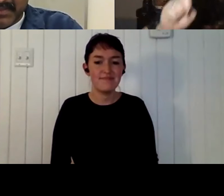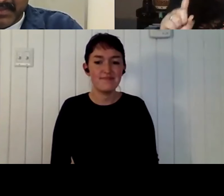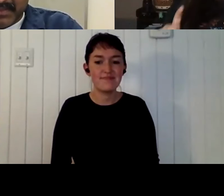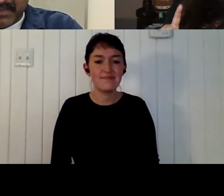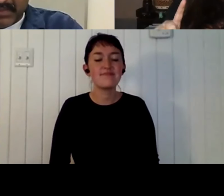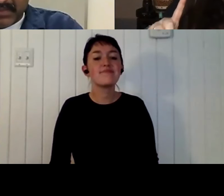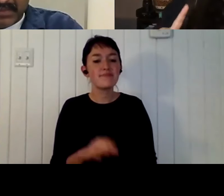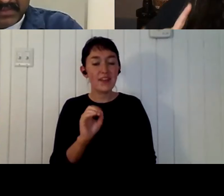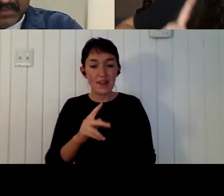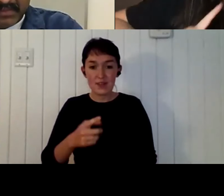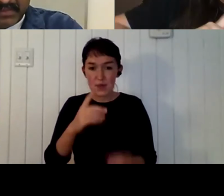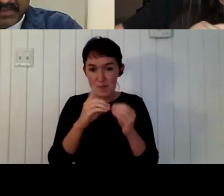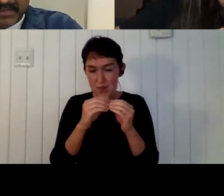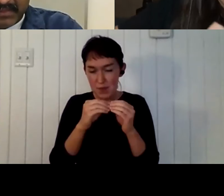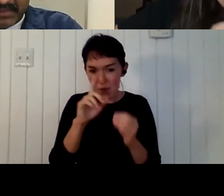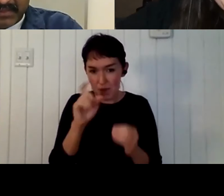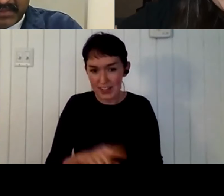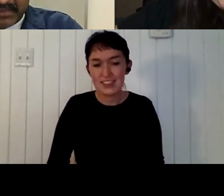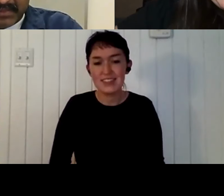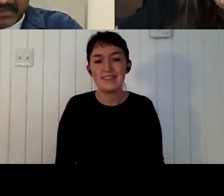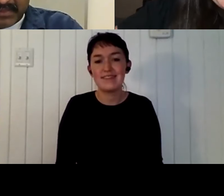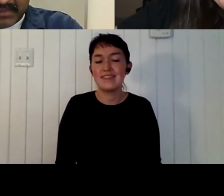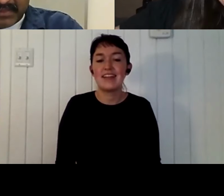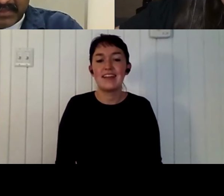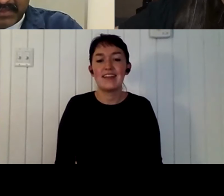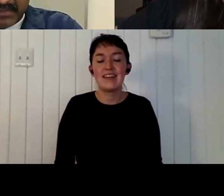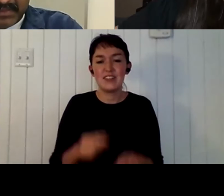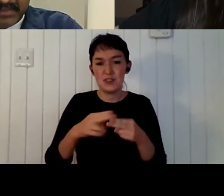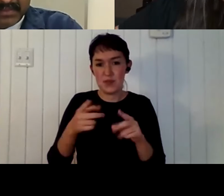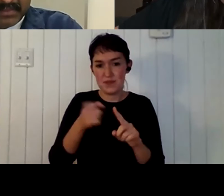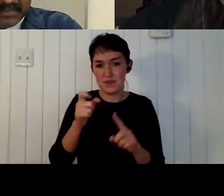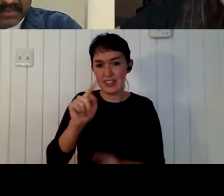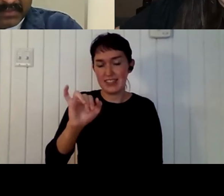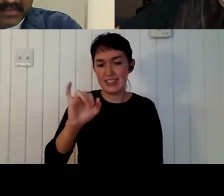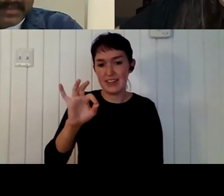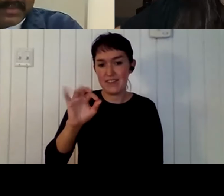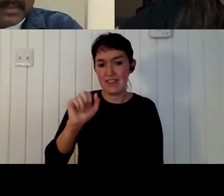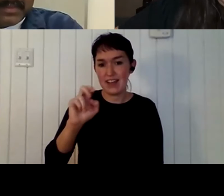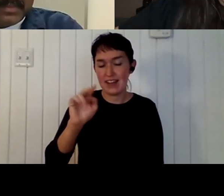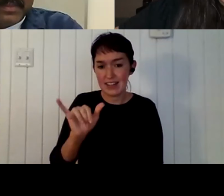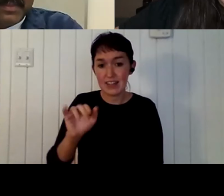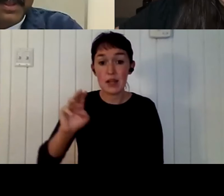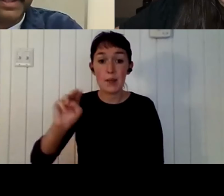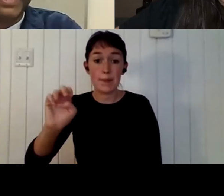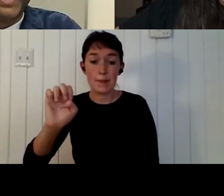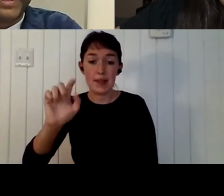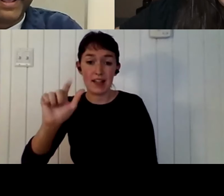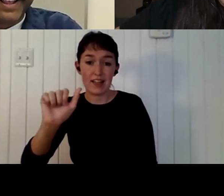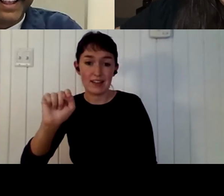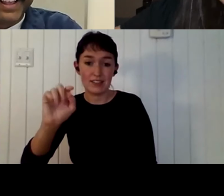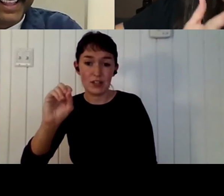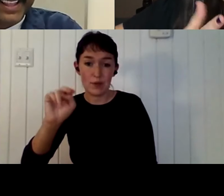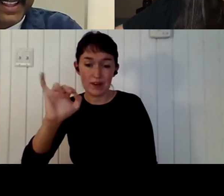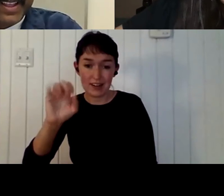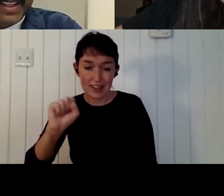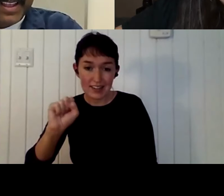time for one more question that we'll try to make a short one from Tiffany. Do melatonin supplements really work in helping a person sleep better?